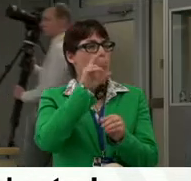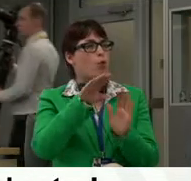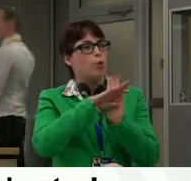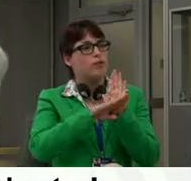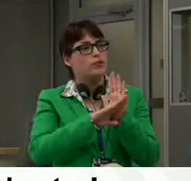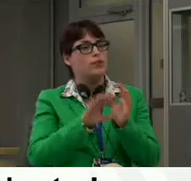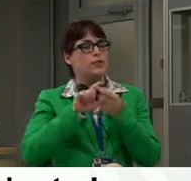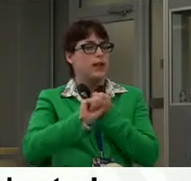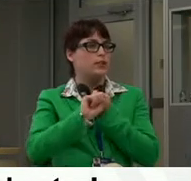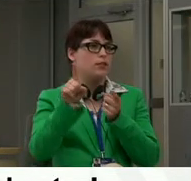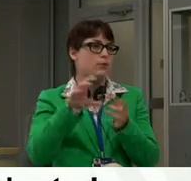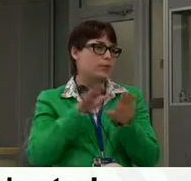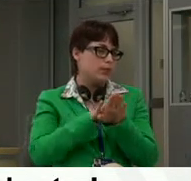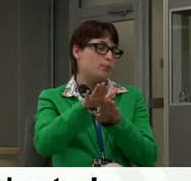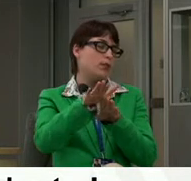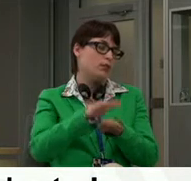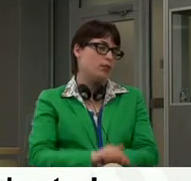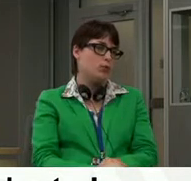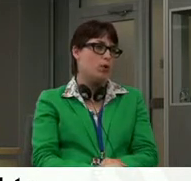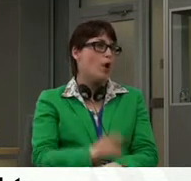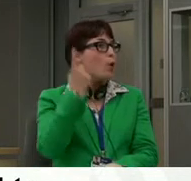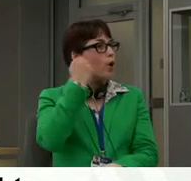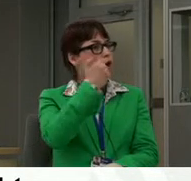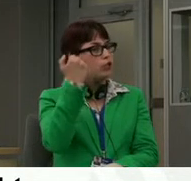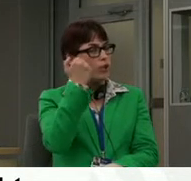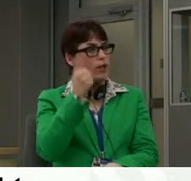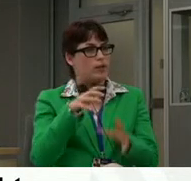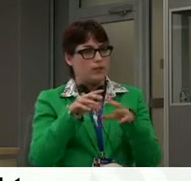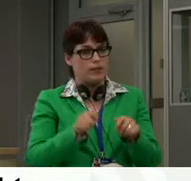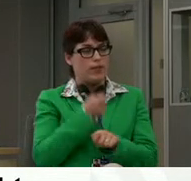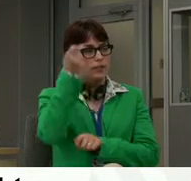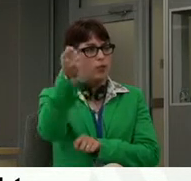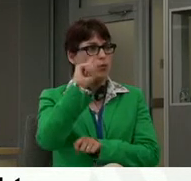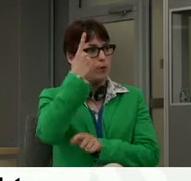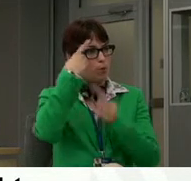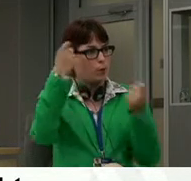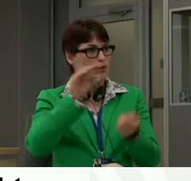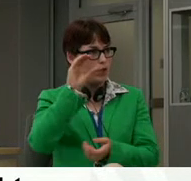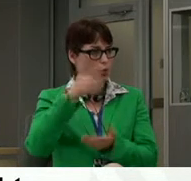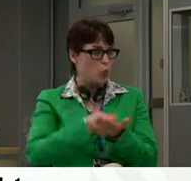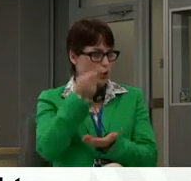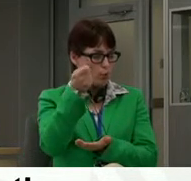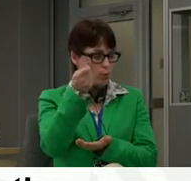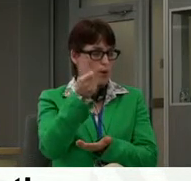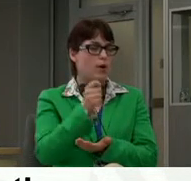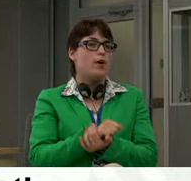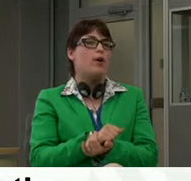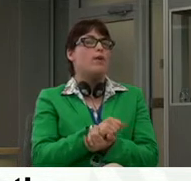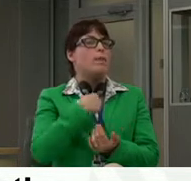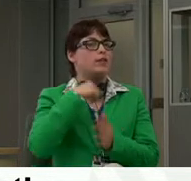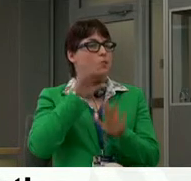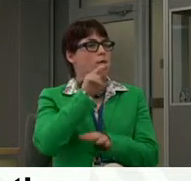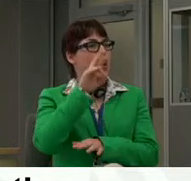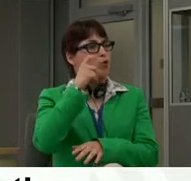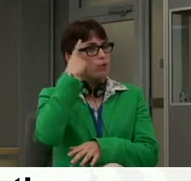to meet the obligations under the Convention. When we submitted the first report on the implementation